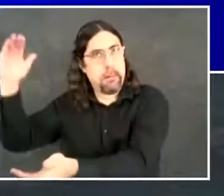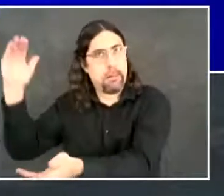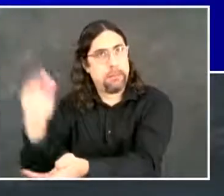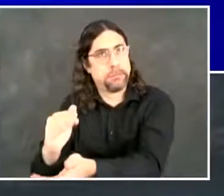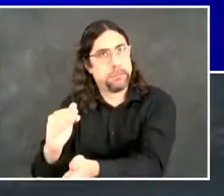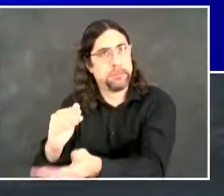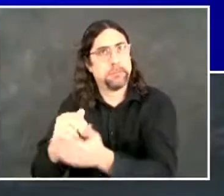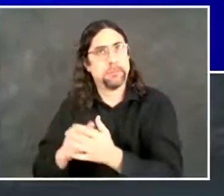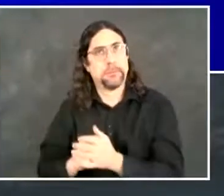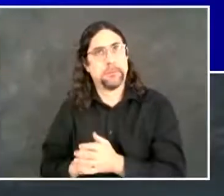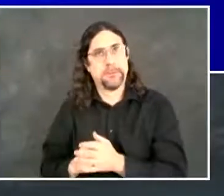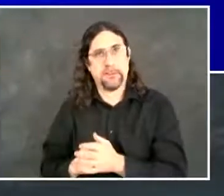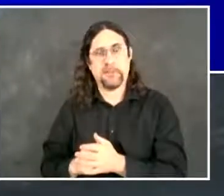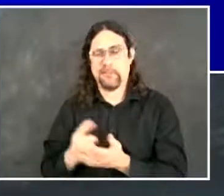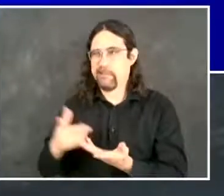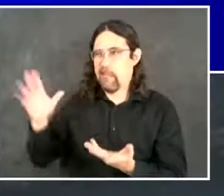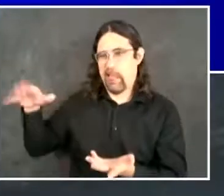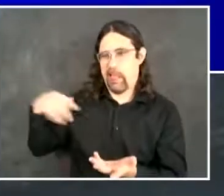This